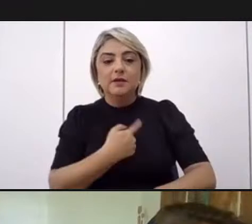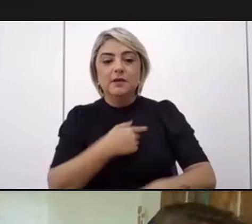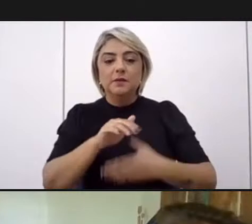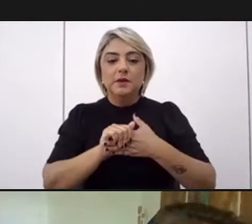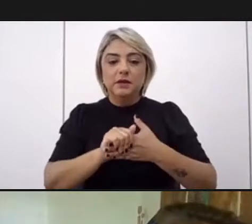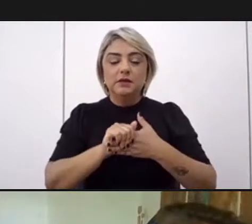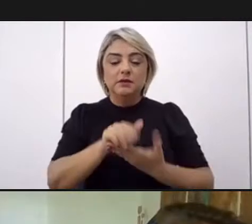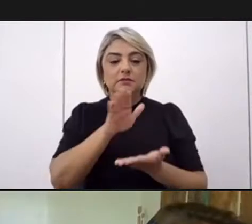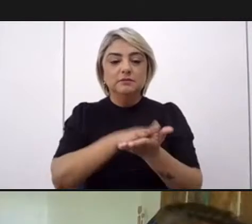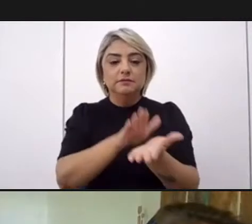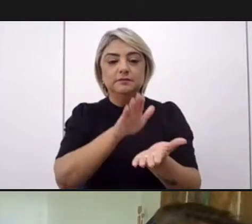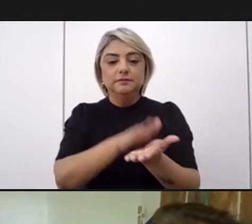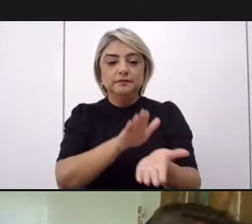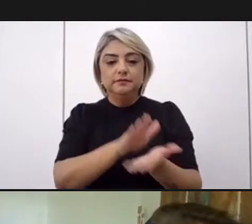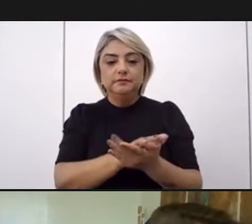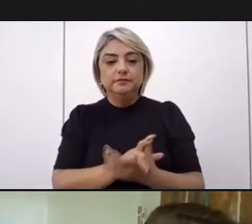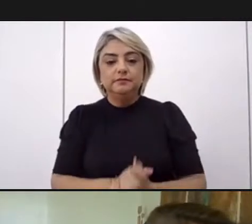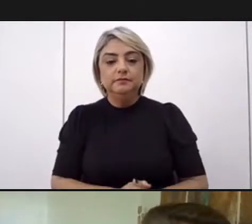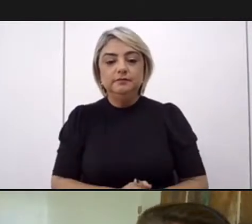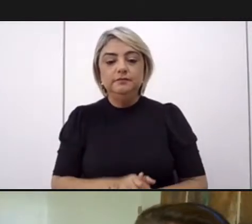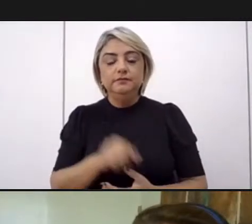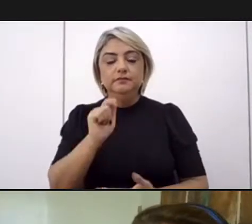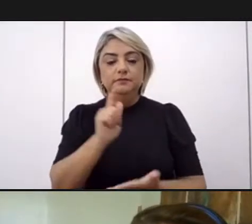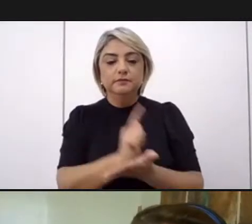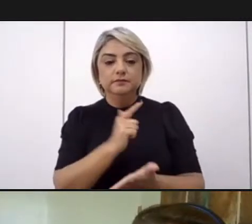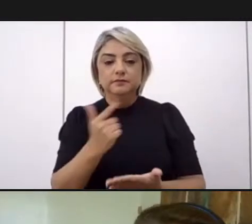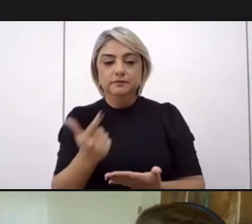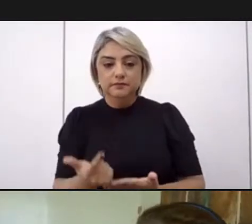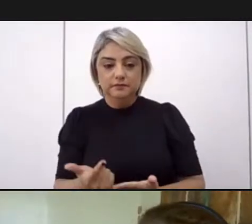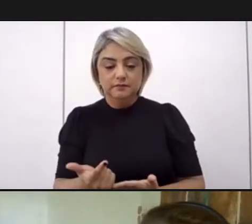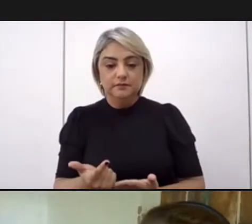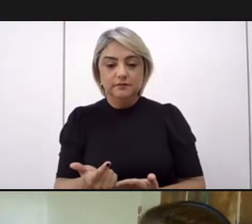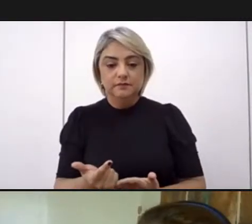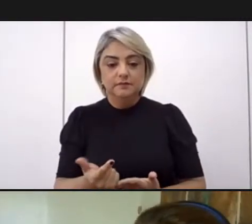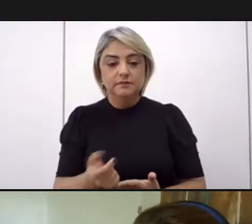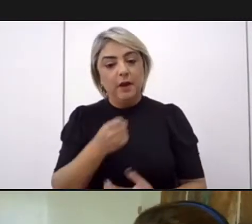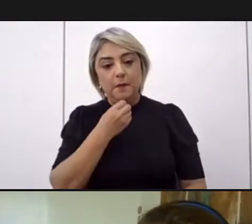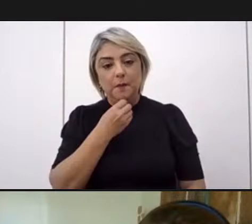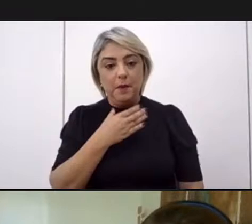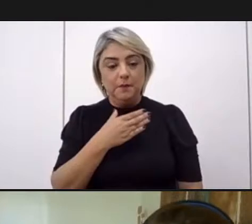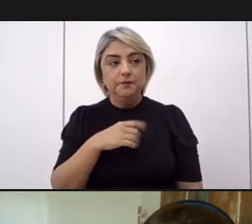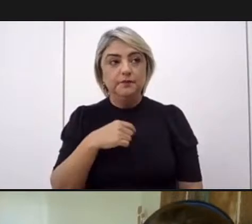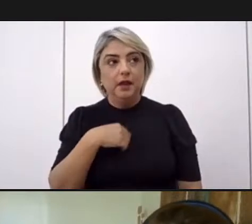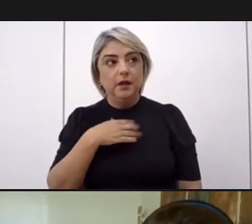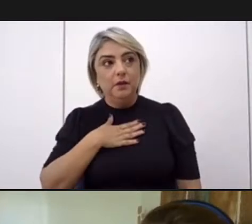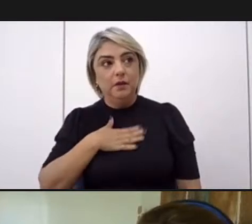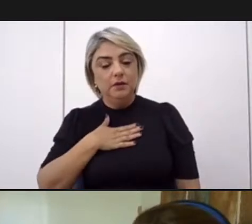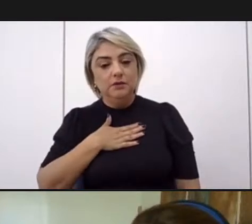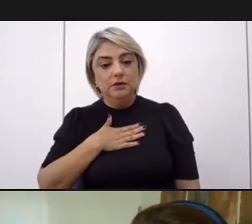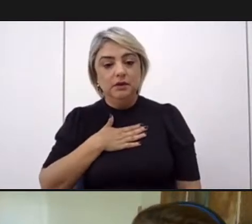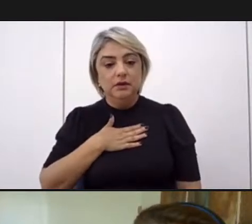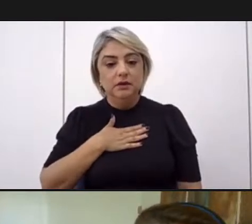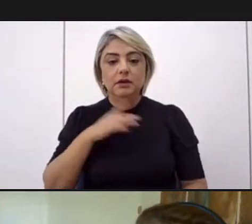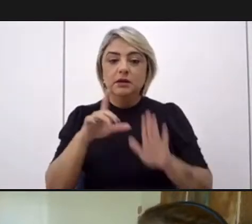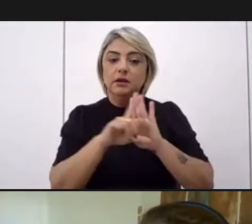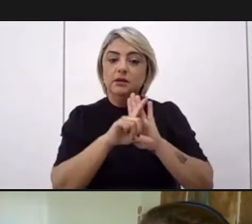of this book. Something that I would like to highlight